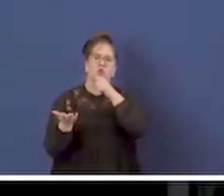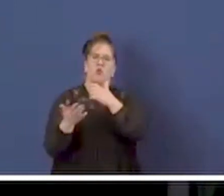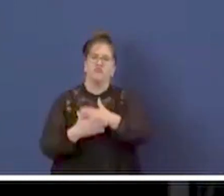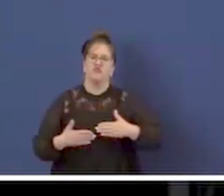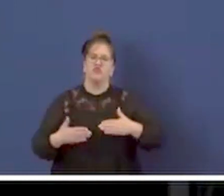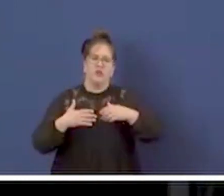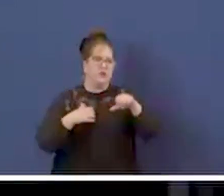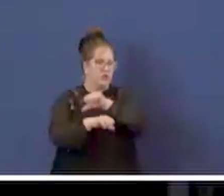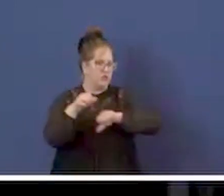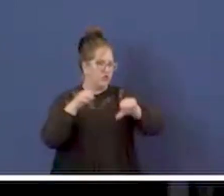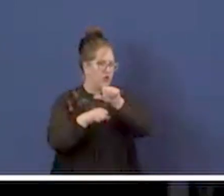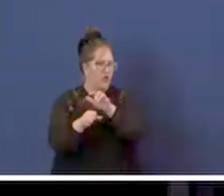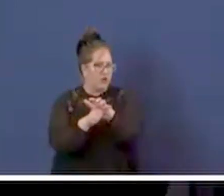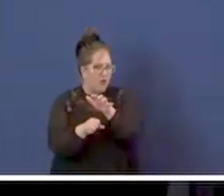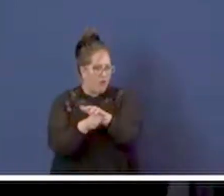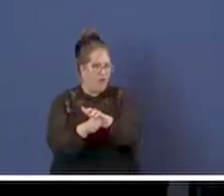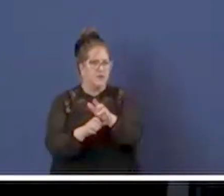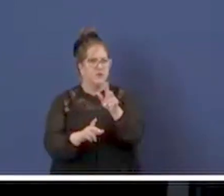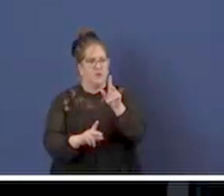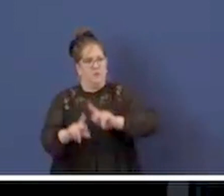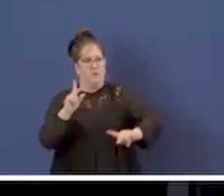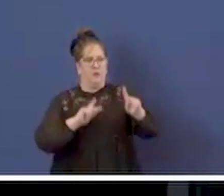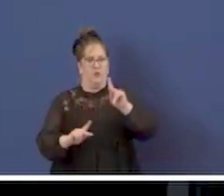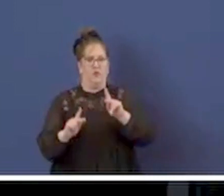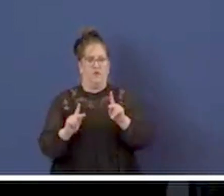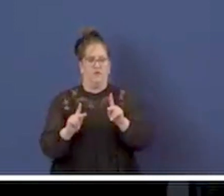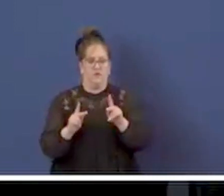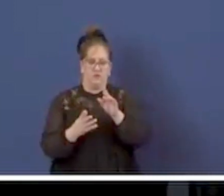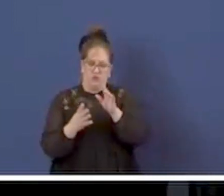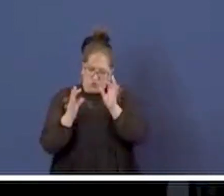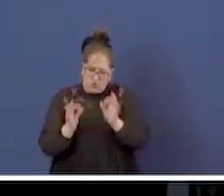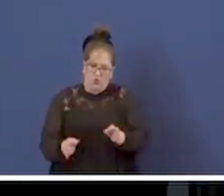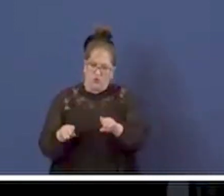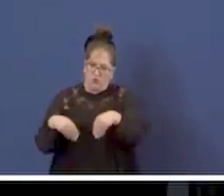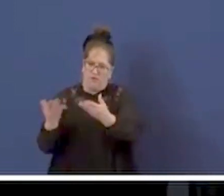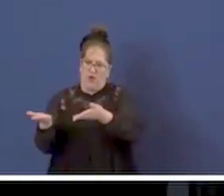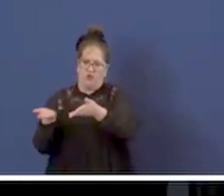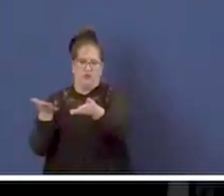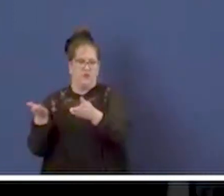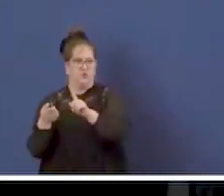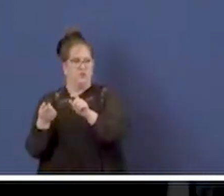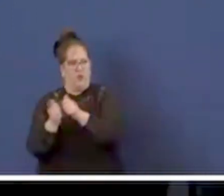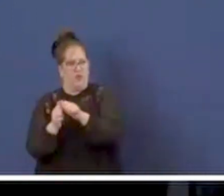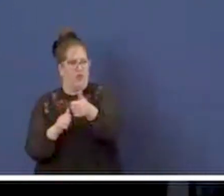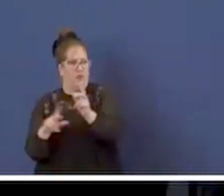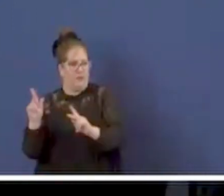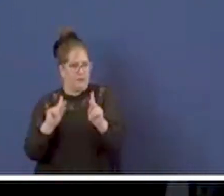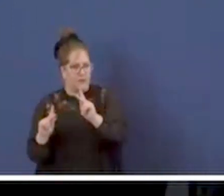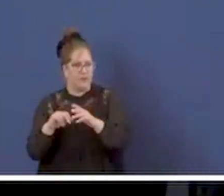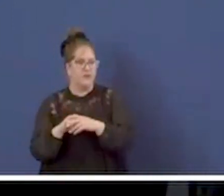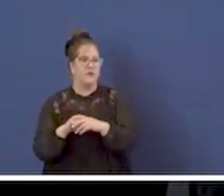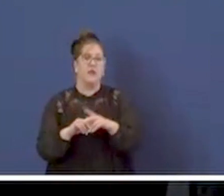each other for people who have chosen to provide service to other people. And the people